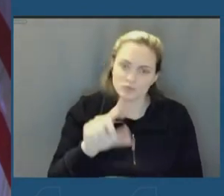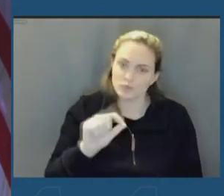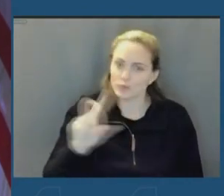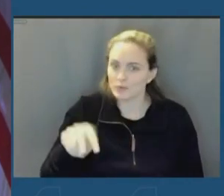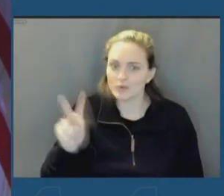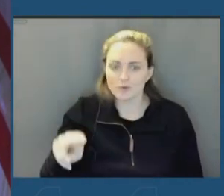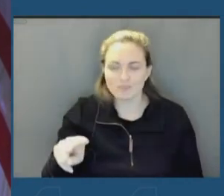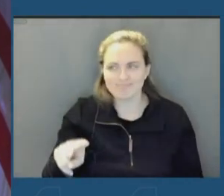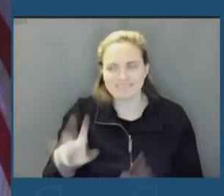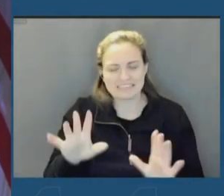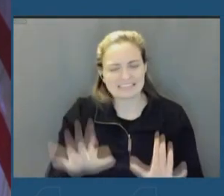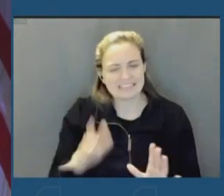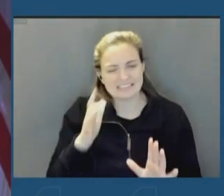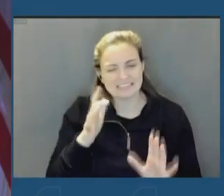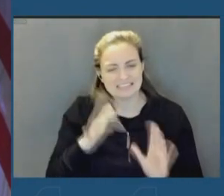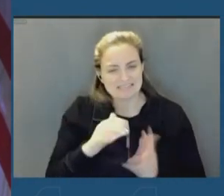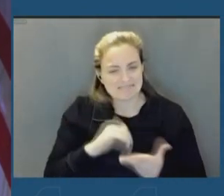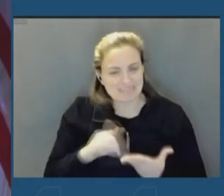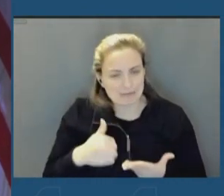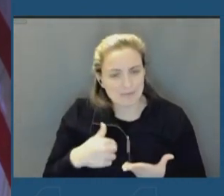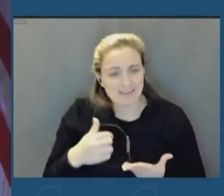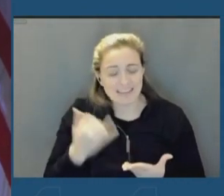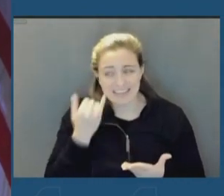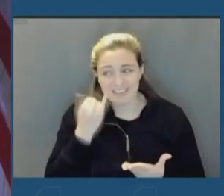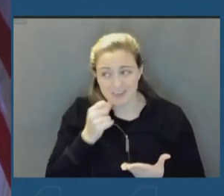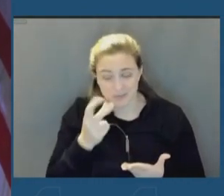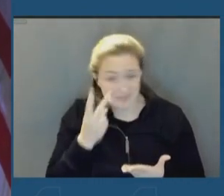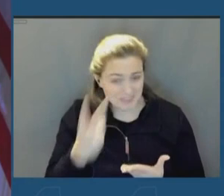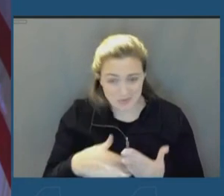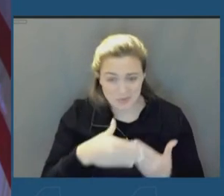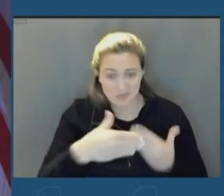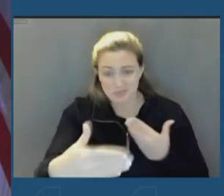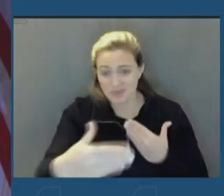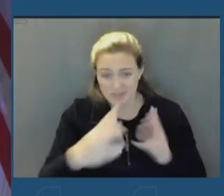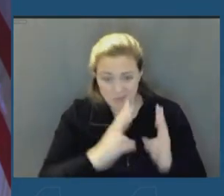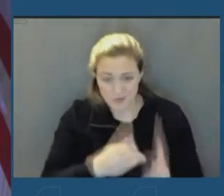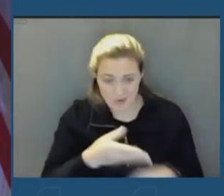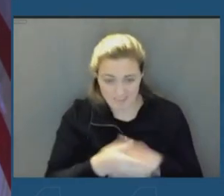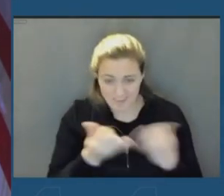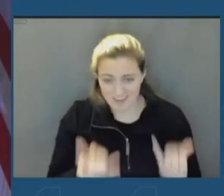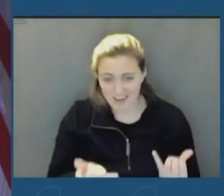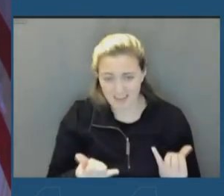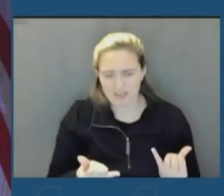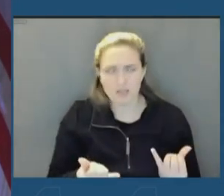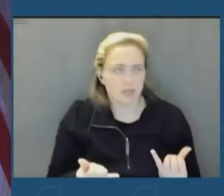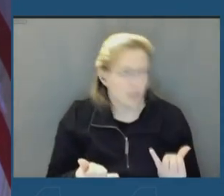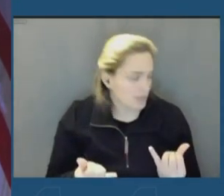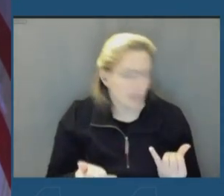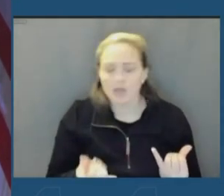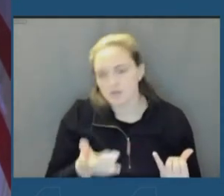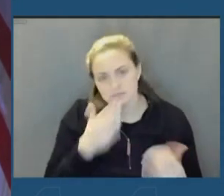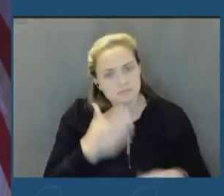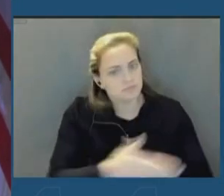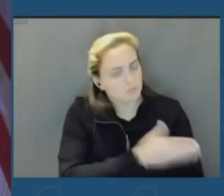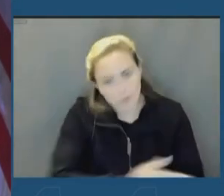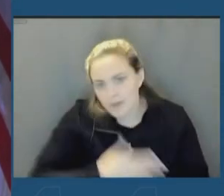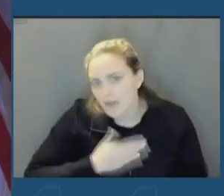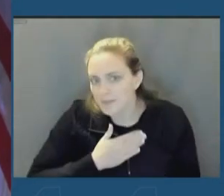forgive me if I say, if I don't see you again for the rest of this winter, after today, we will all be better for it.